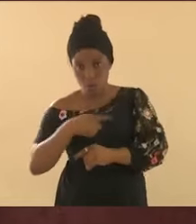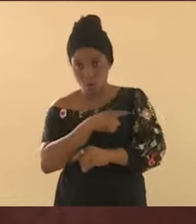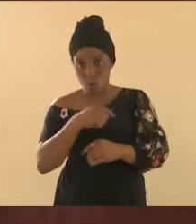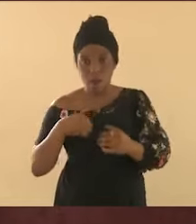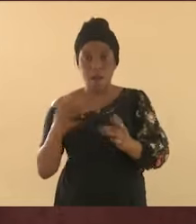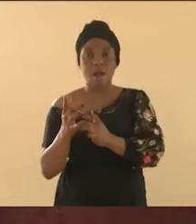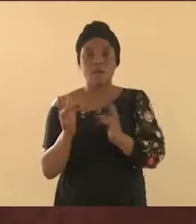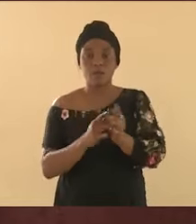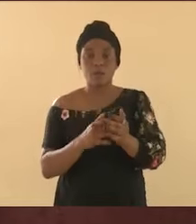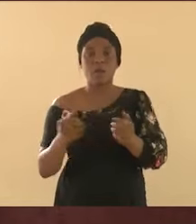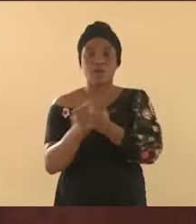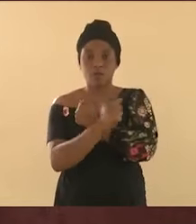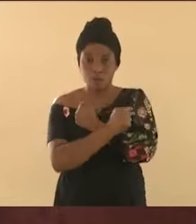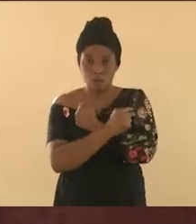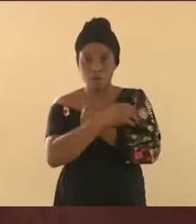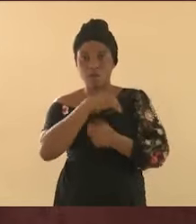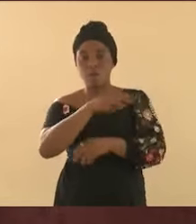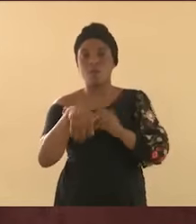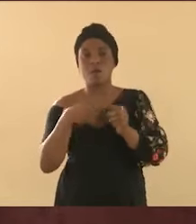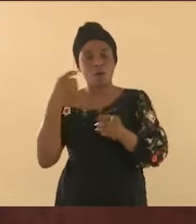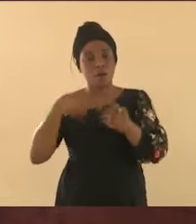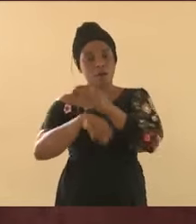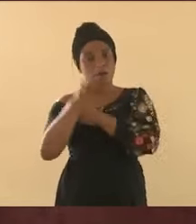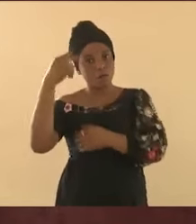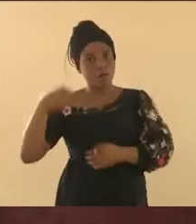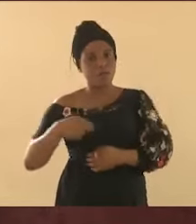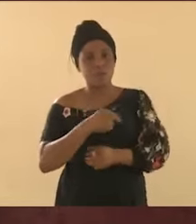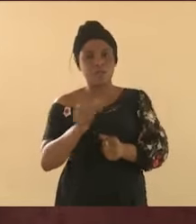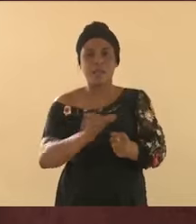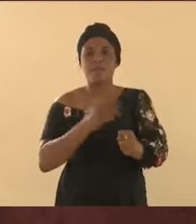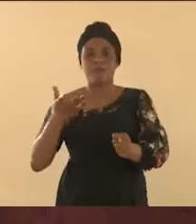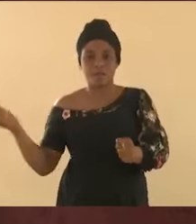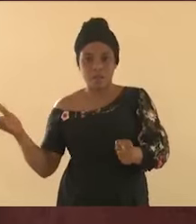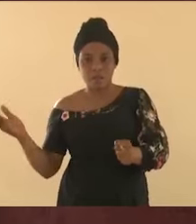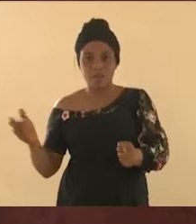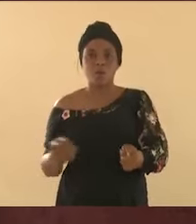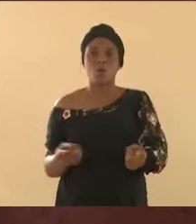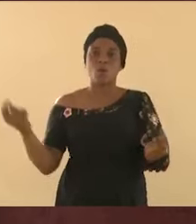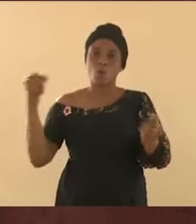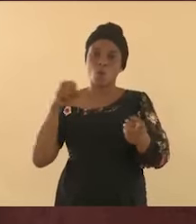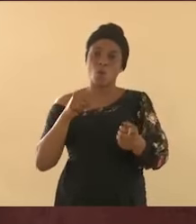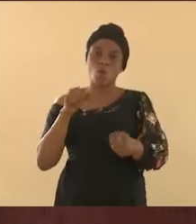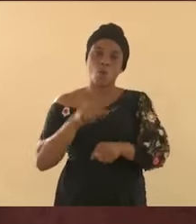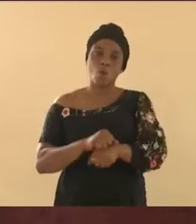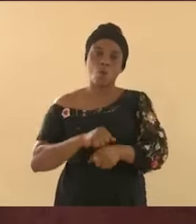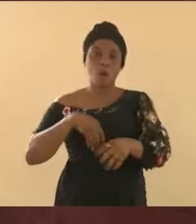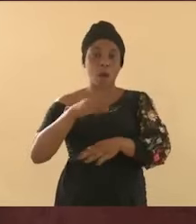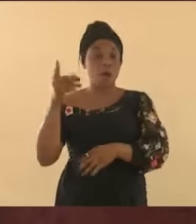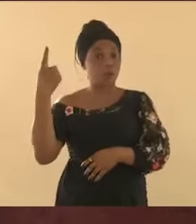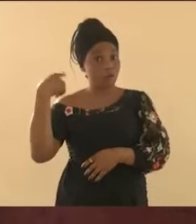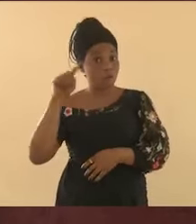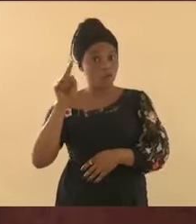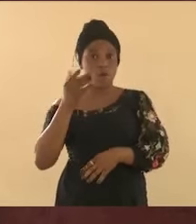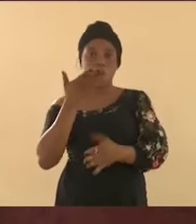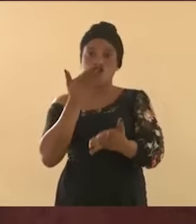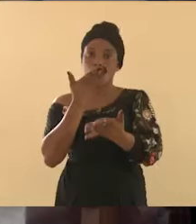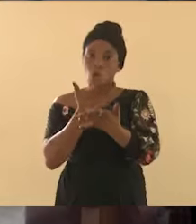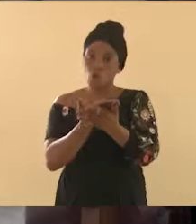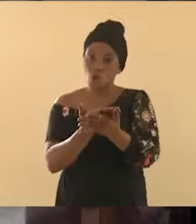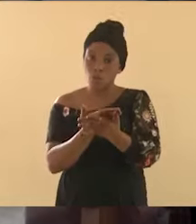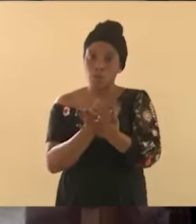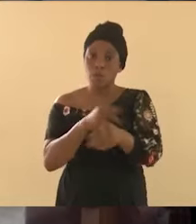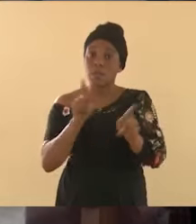But because we have Jesus, we have the love, and we have God for us, everything will still work out for good. Everything